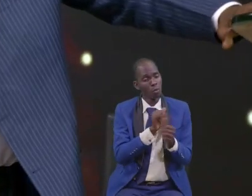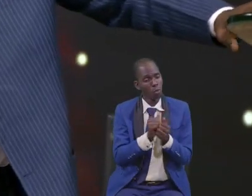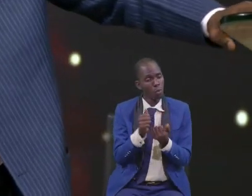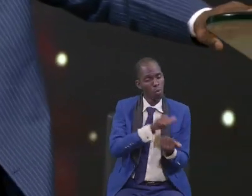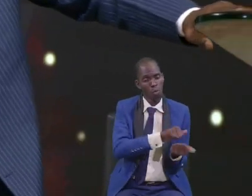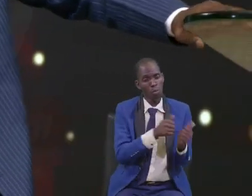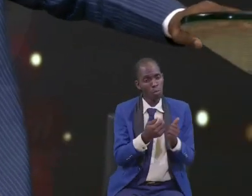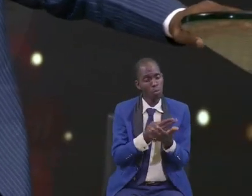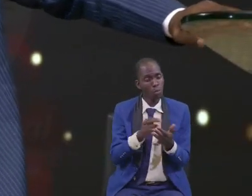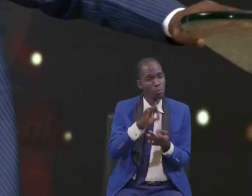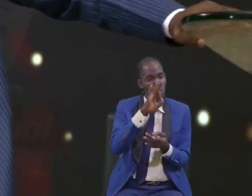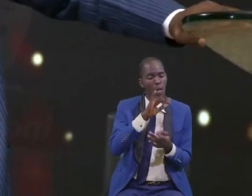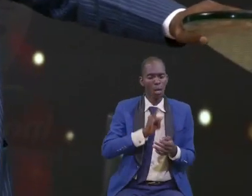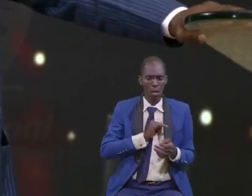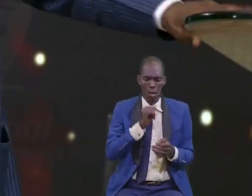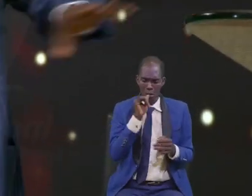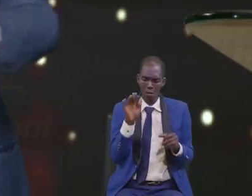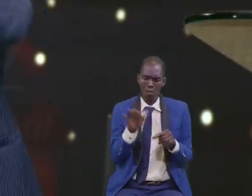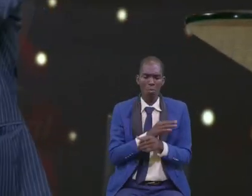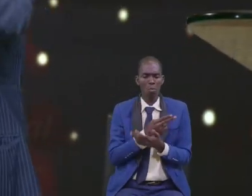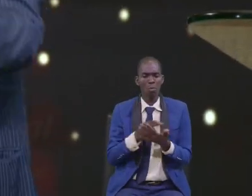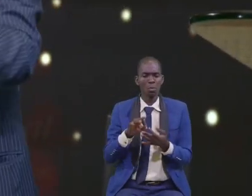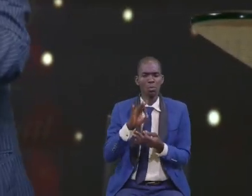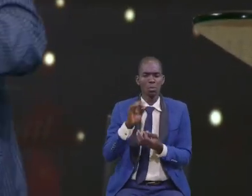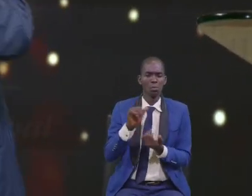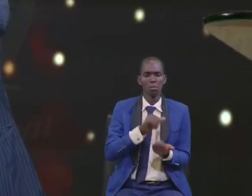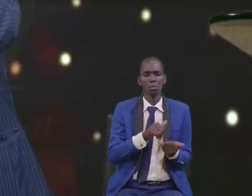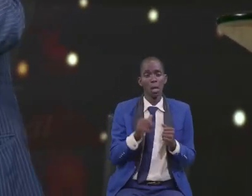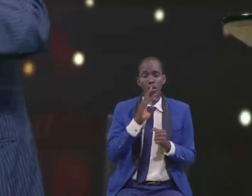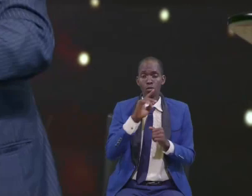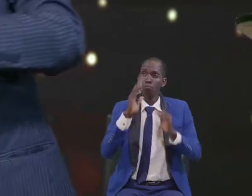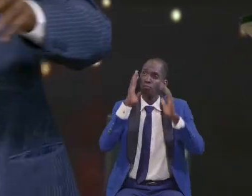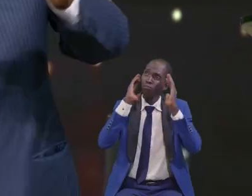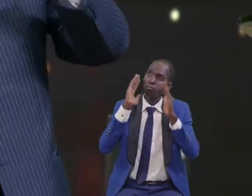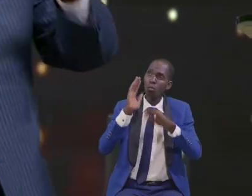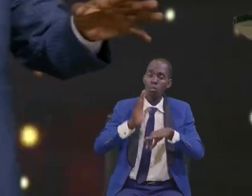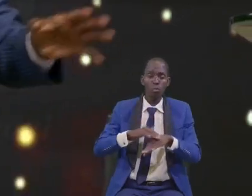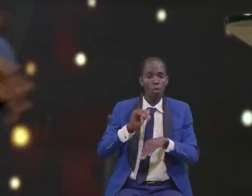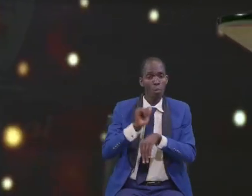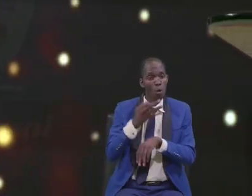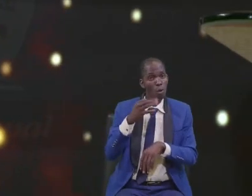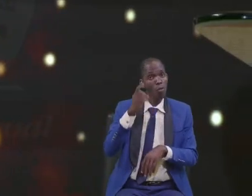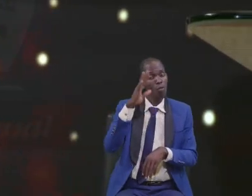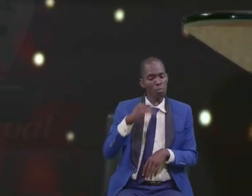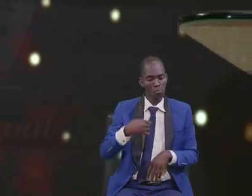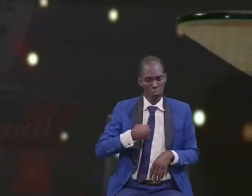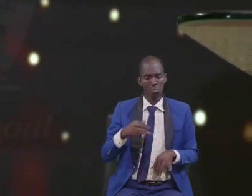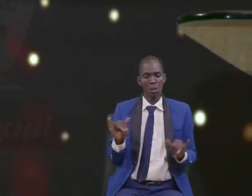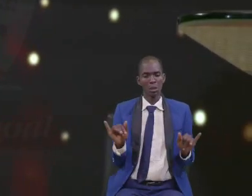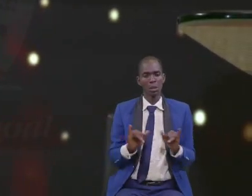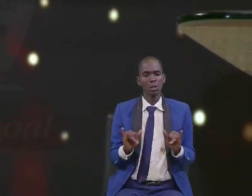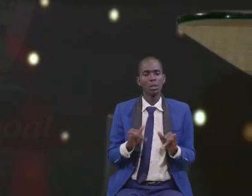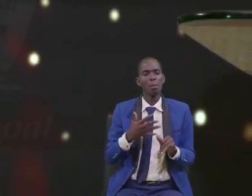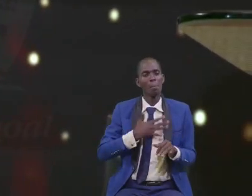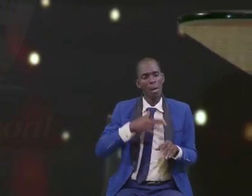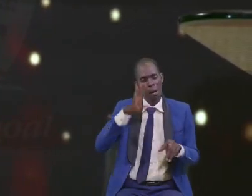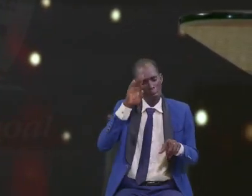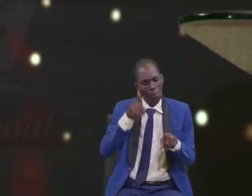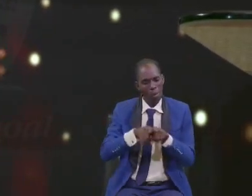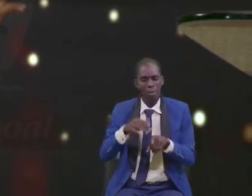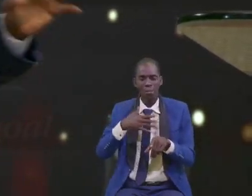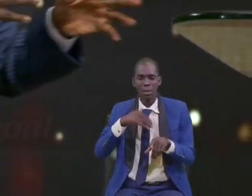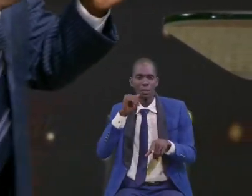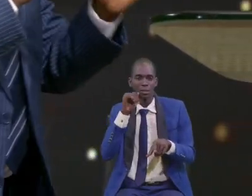committed wholeheartedly unto the Lord? You're just like me, I'm just like you. My brethren, count it all